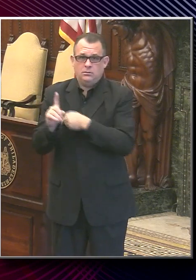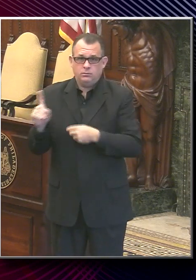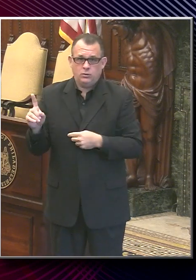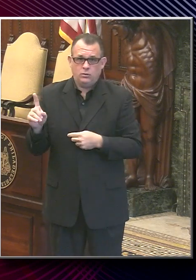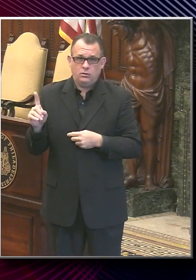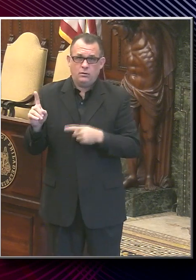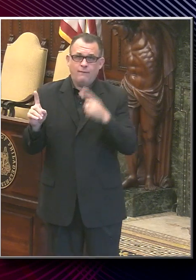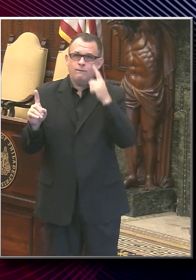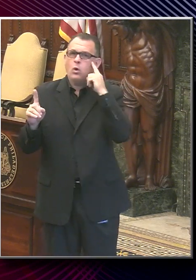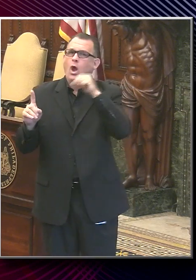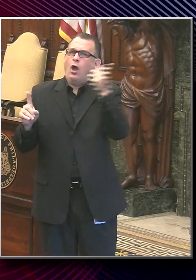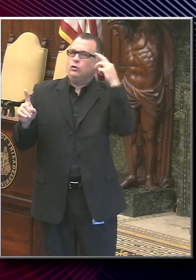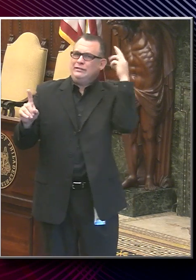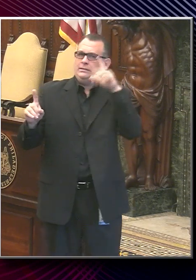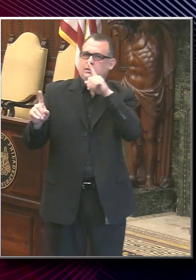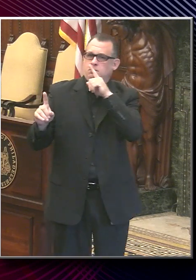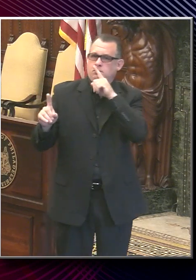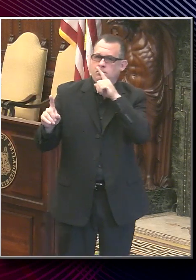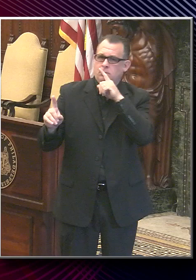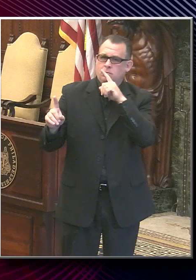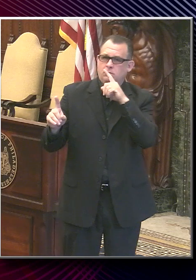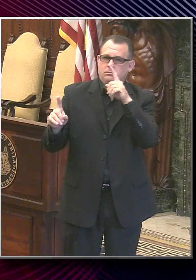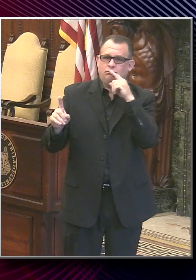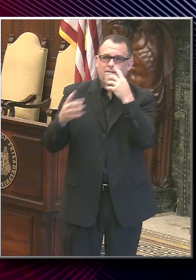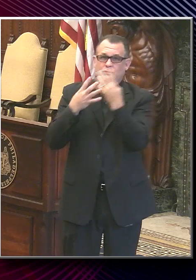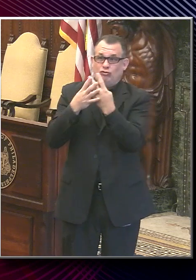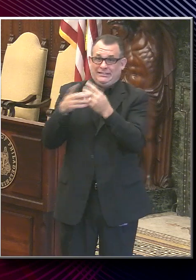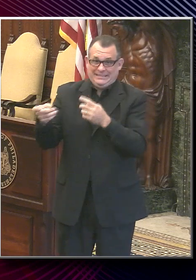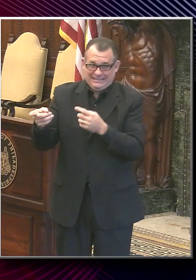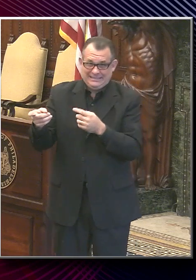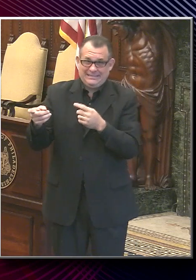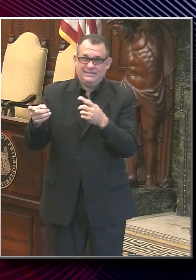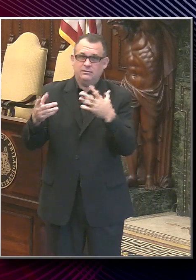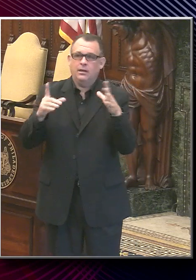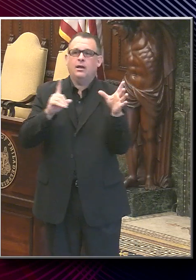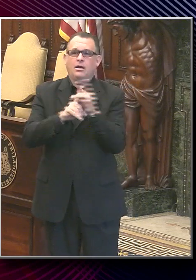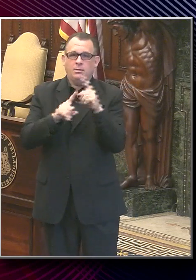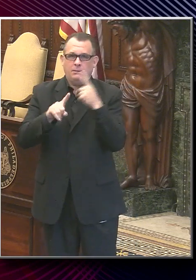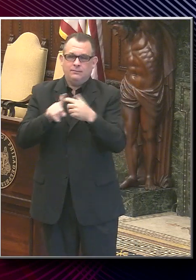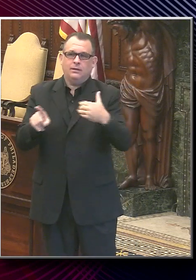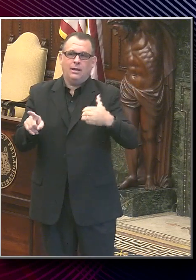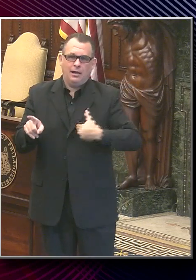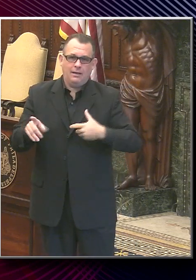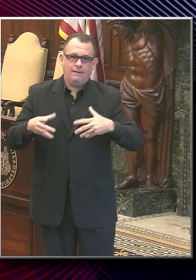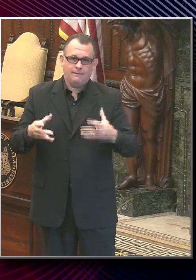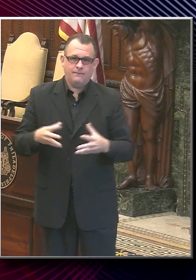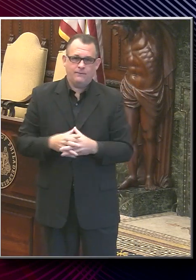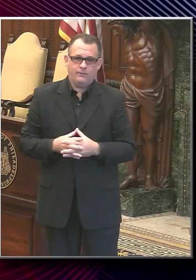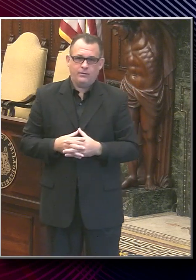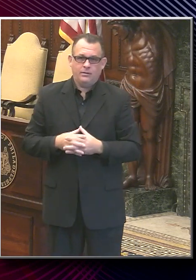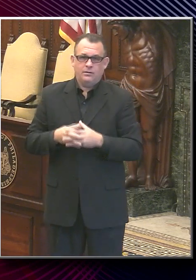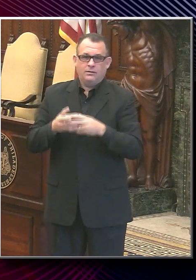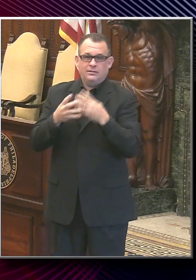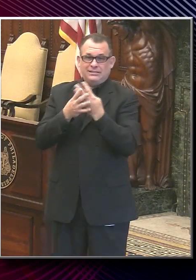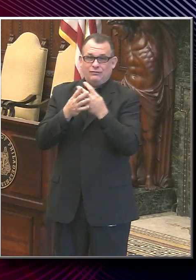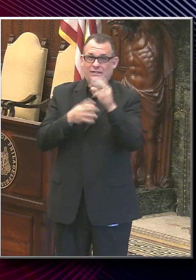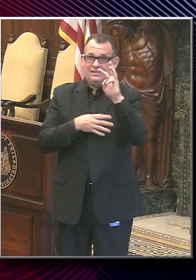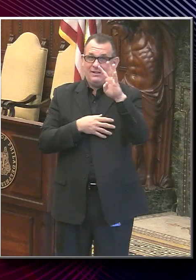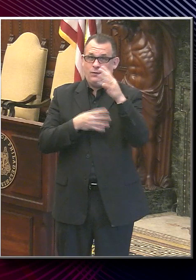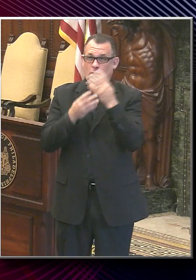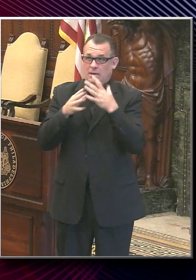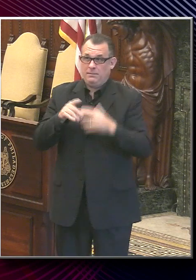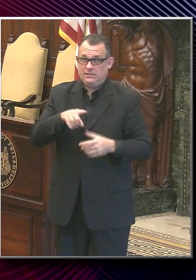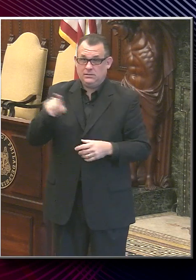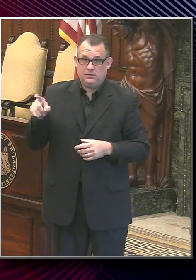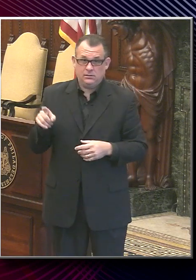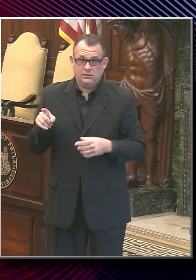related to COVID, and was screened there, was tested positive. In the wake of that, the jail screened 64 other inmates in the unit, of which